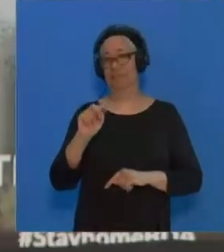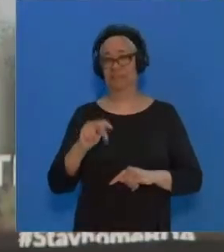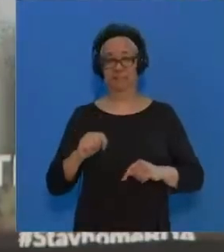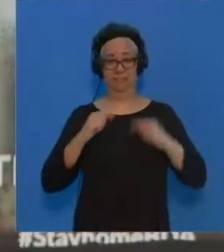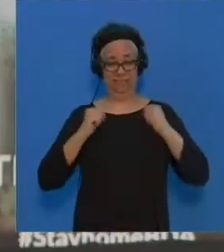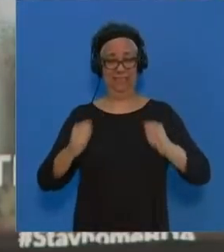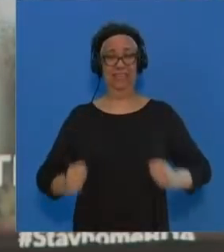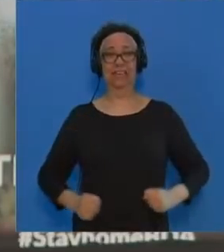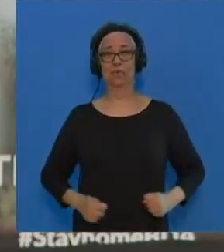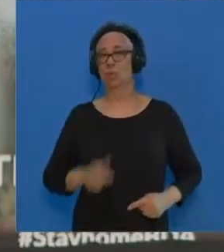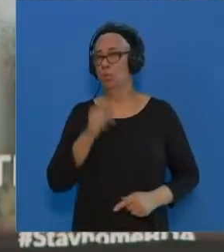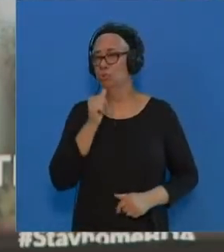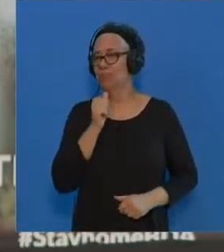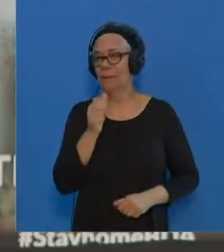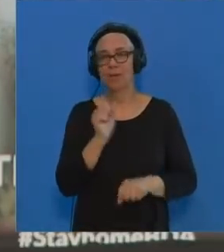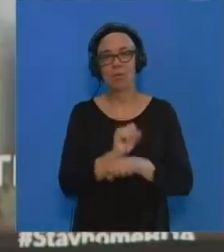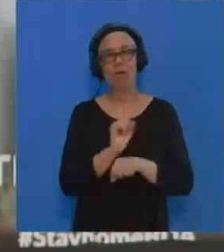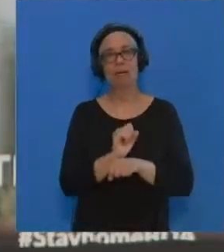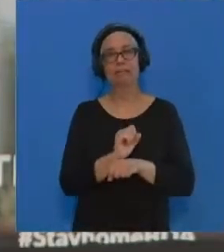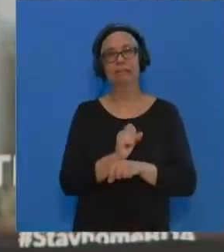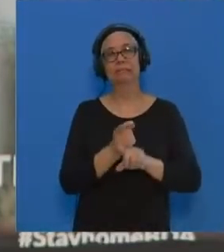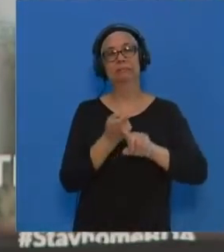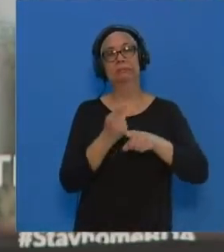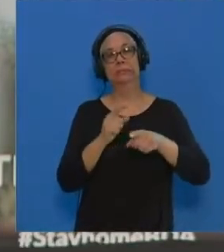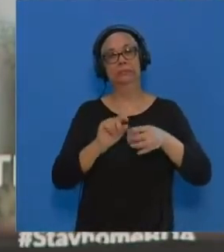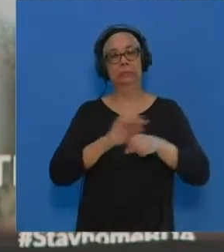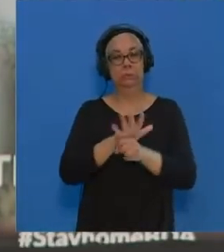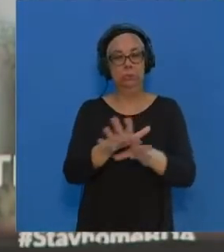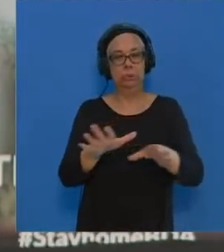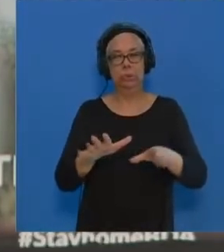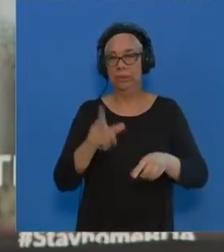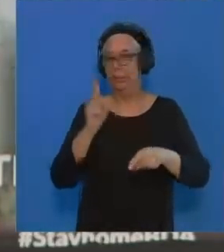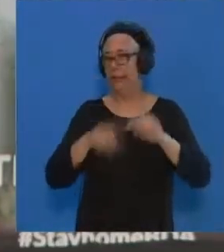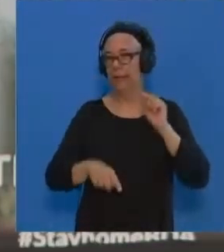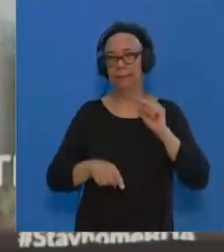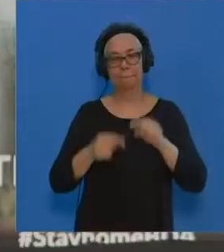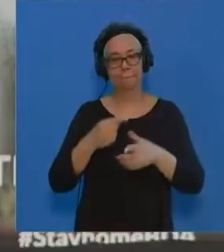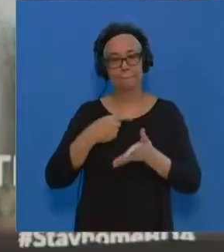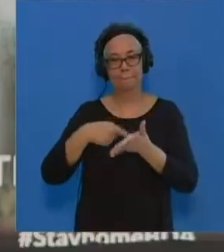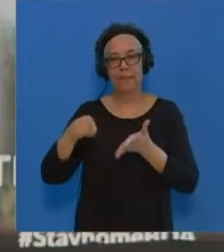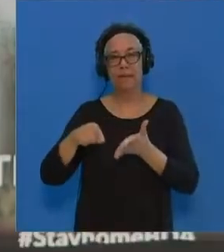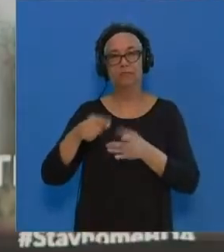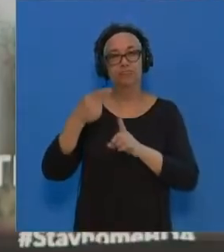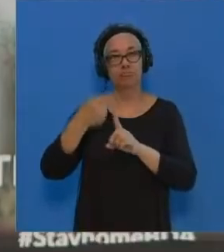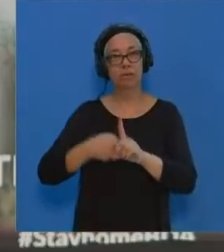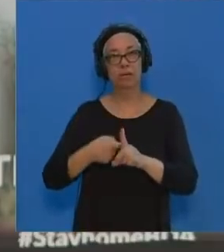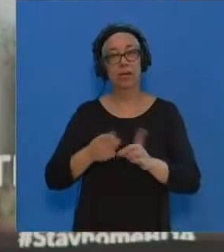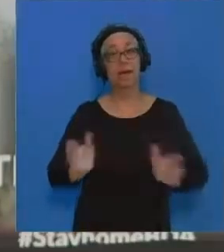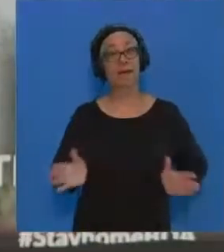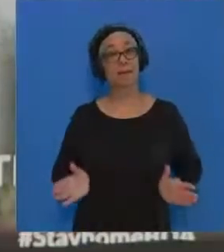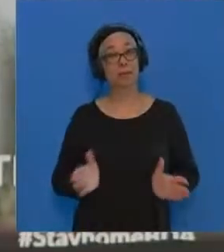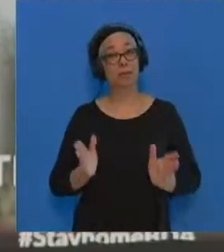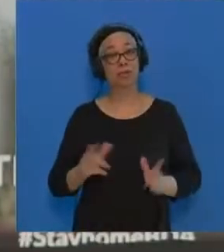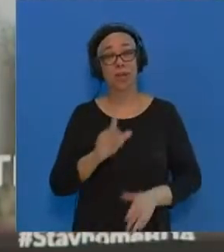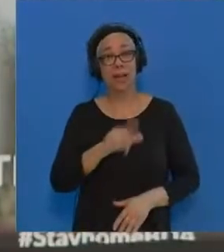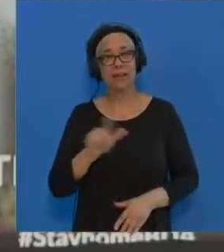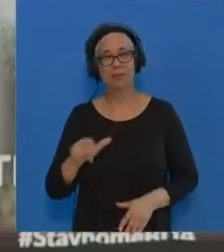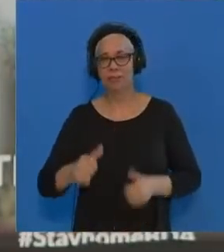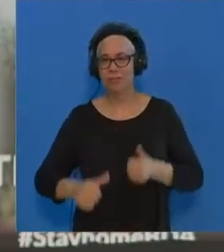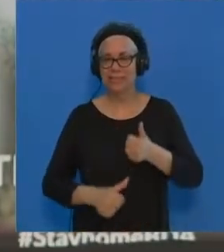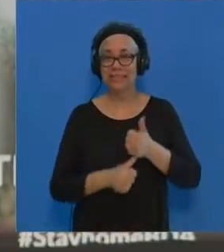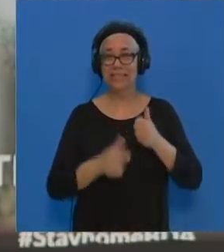since the start of the pandemic and unable to pay their rent. I'm encouraging landlords to assist tenants